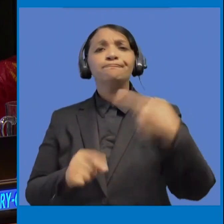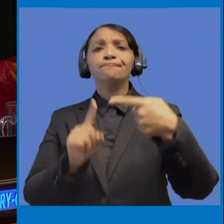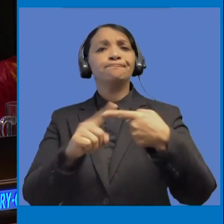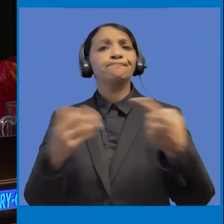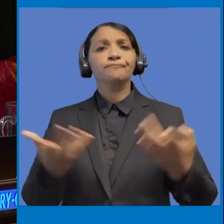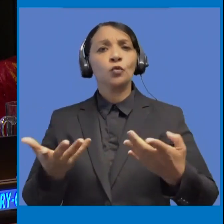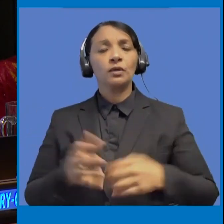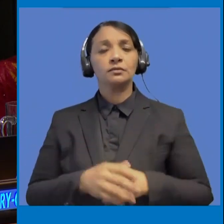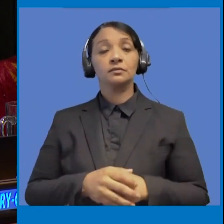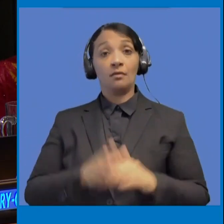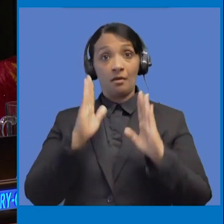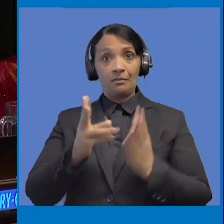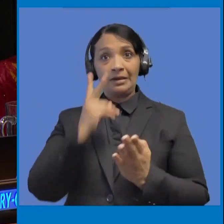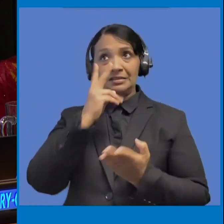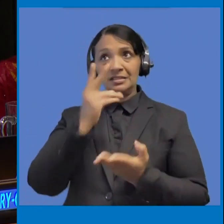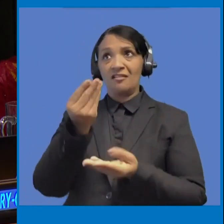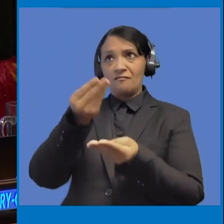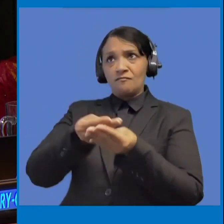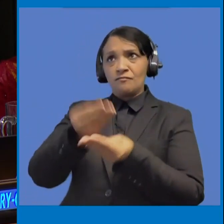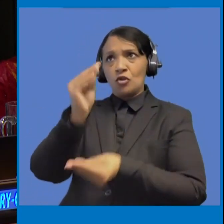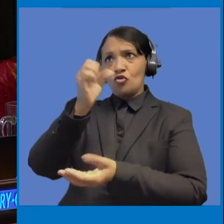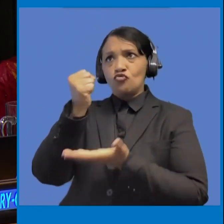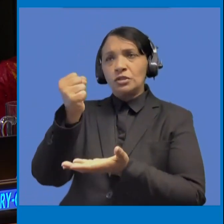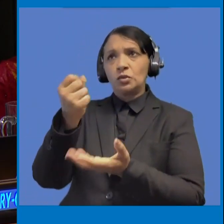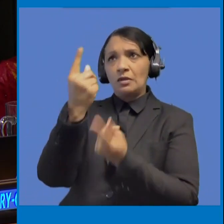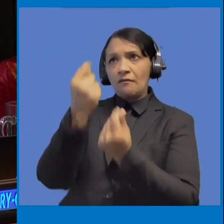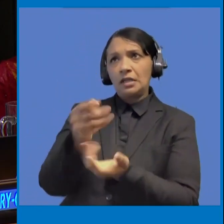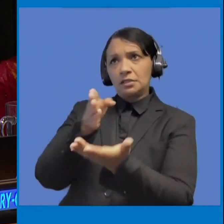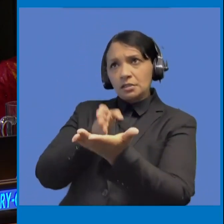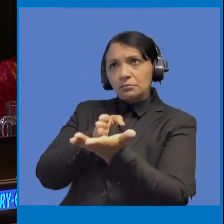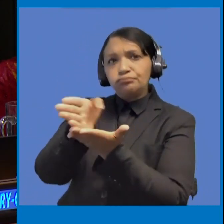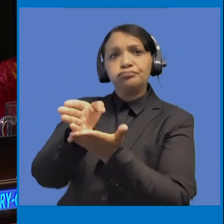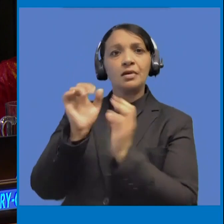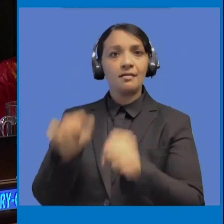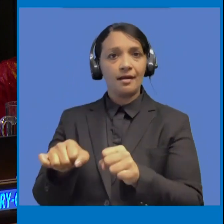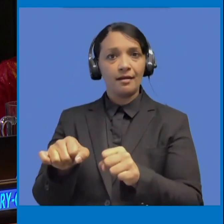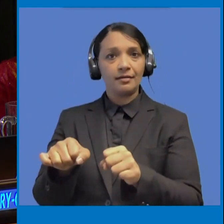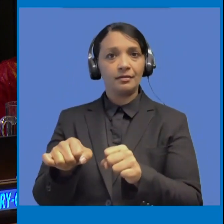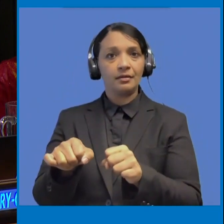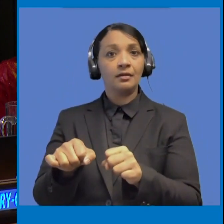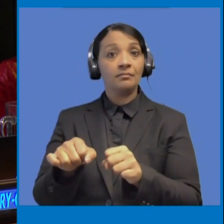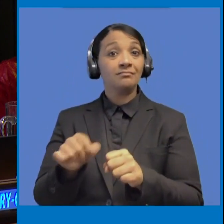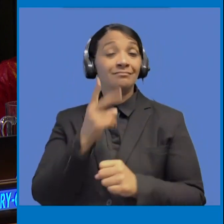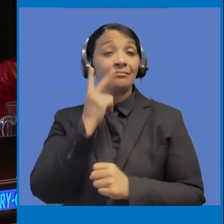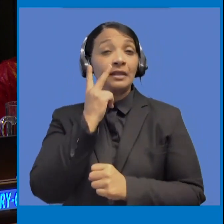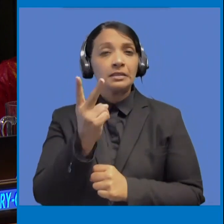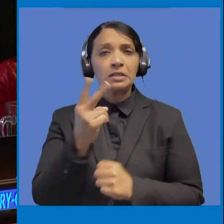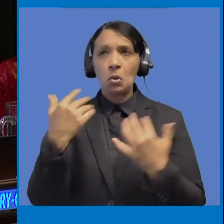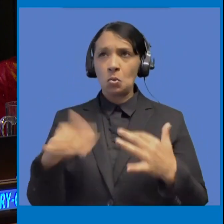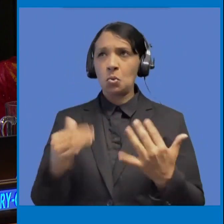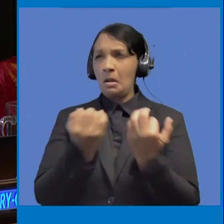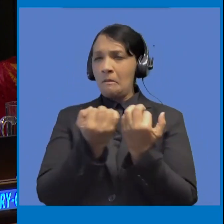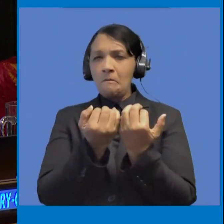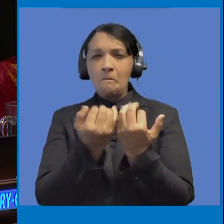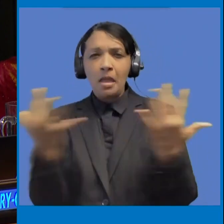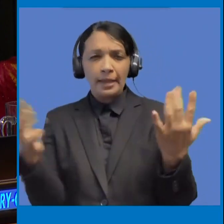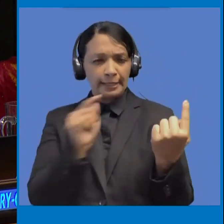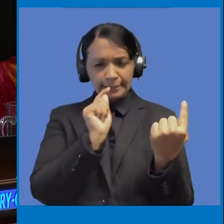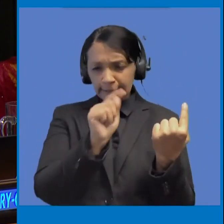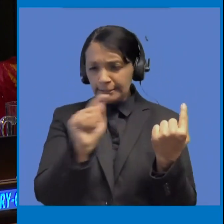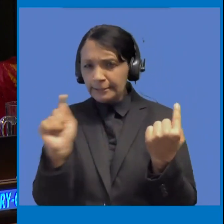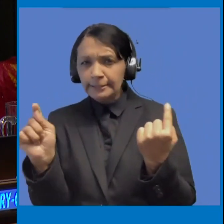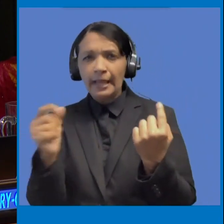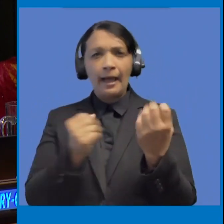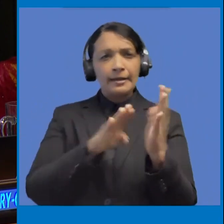access to financial resources and investment. When you look at the magnitude of development challenges, international support